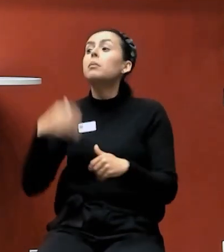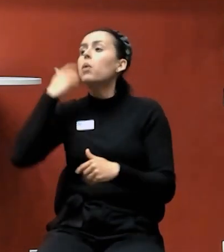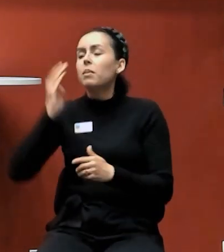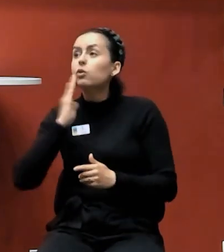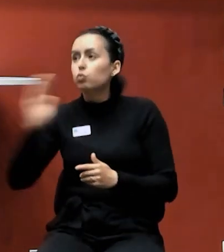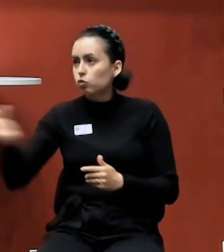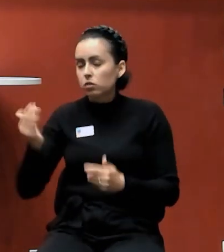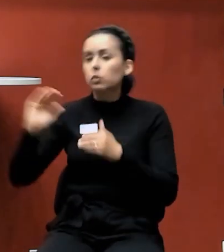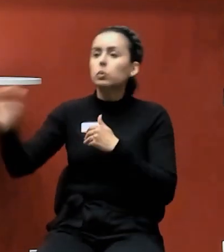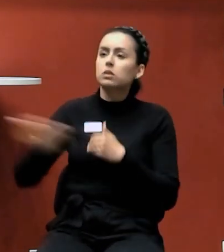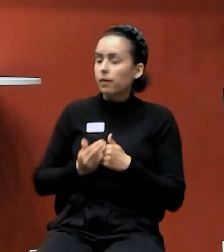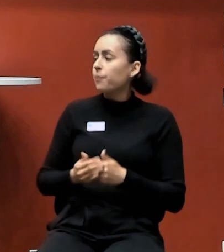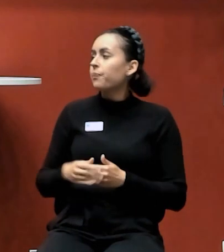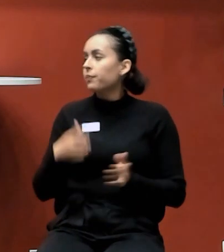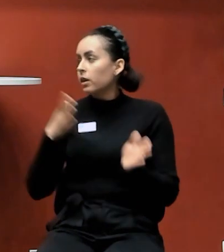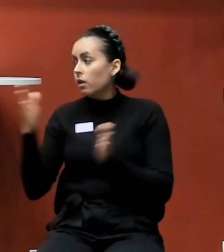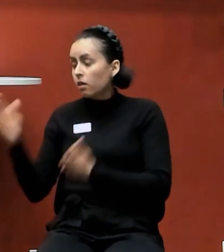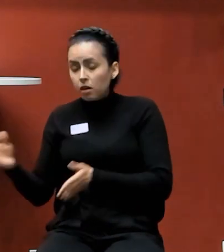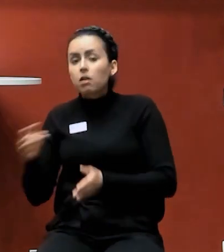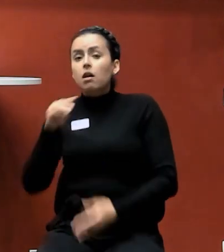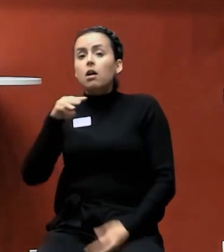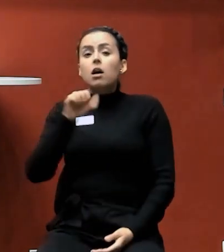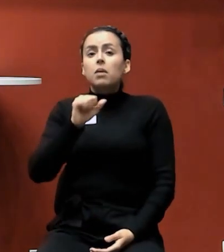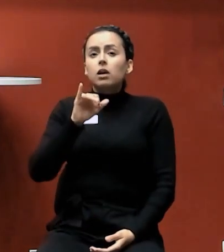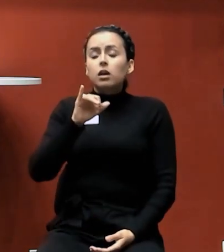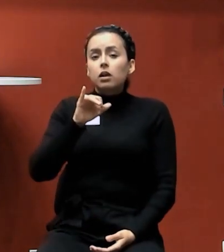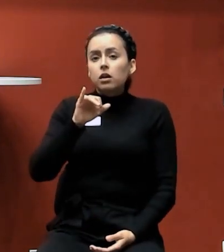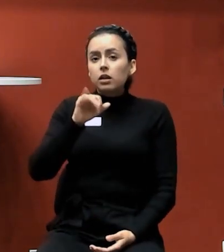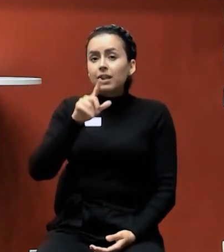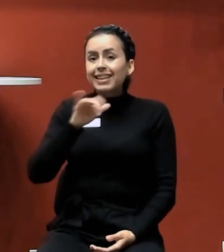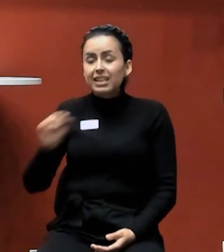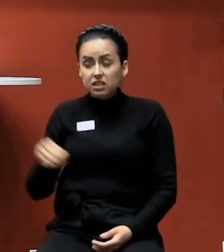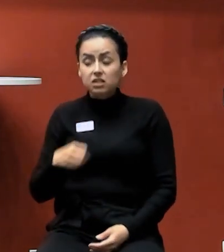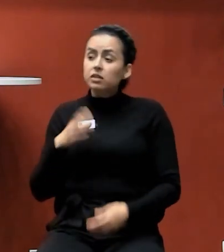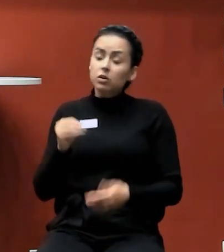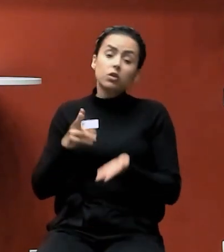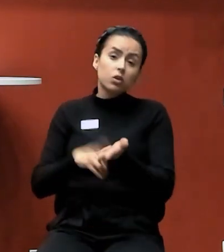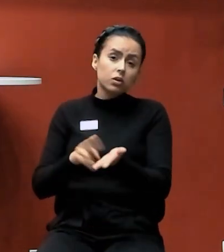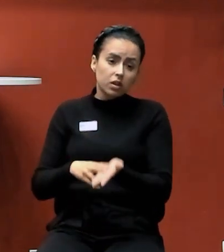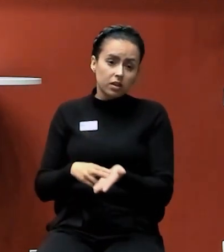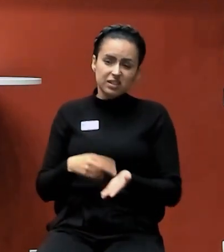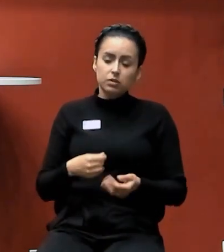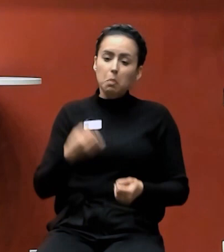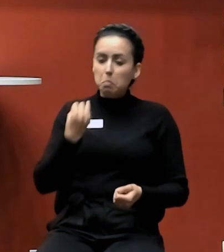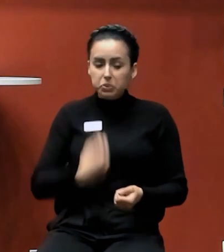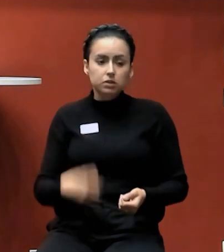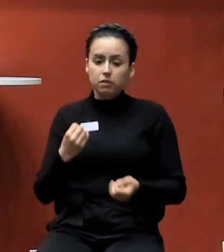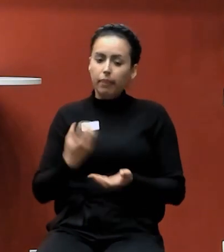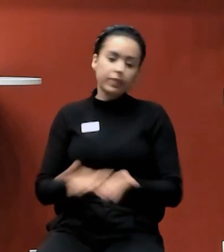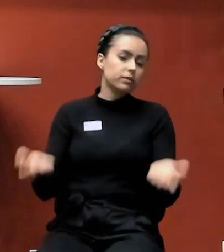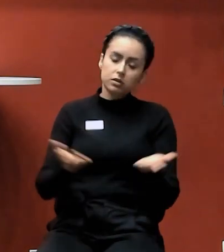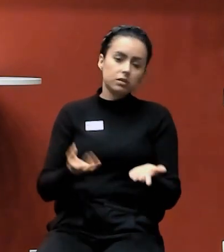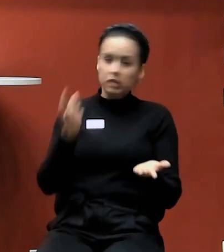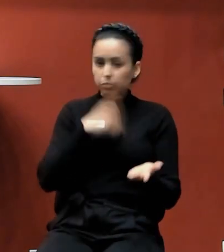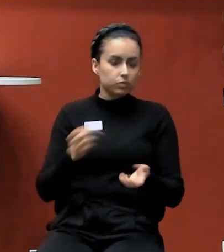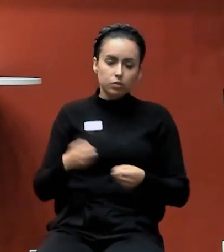I think it comes with a lot of pressure of not having the right to make mistakes, not having the right to do a shitty piece. I talk about